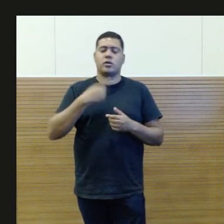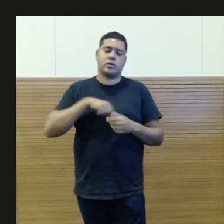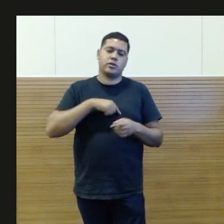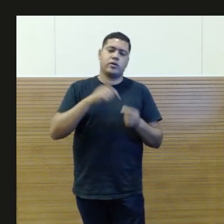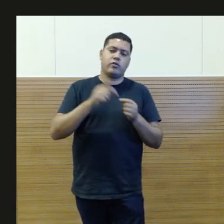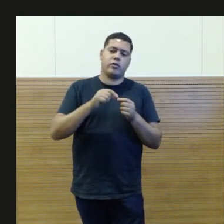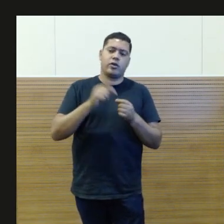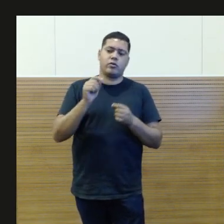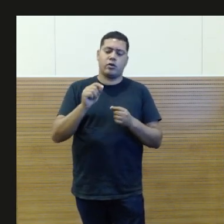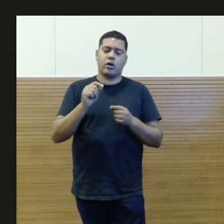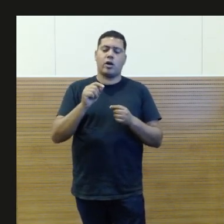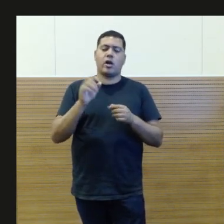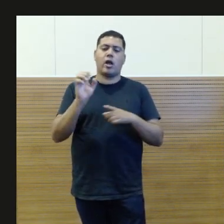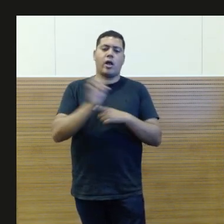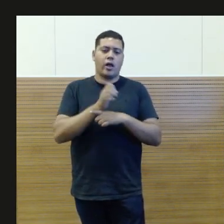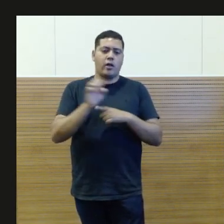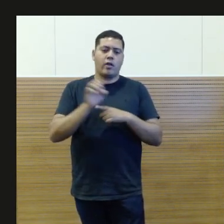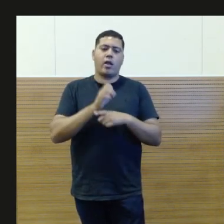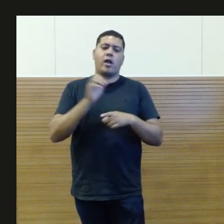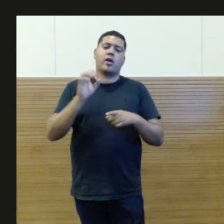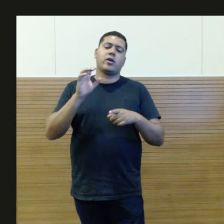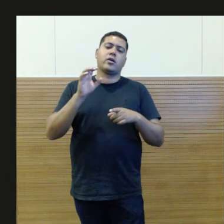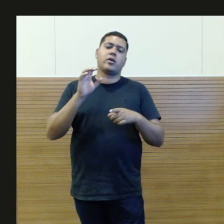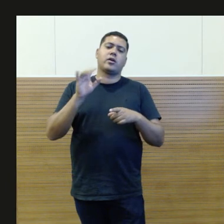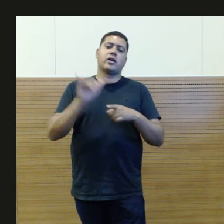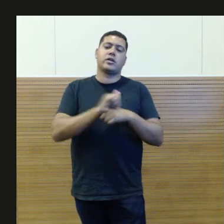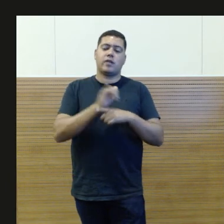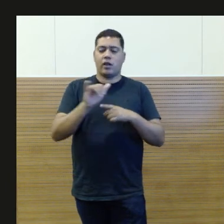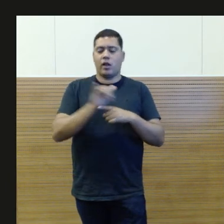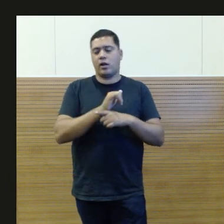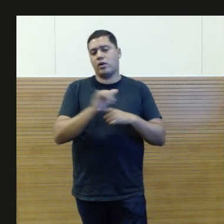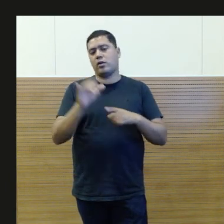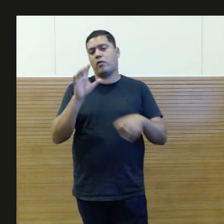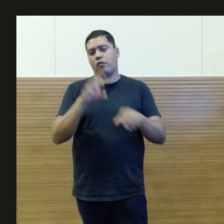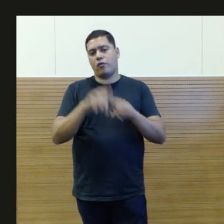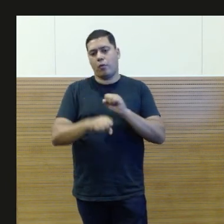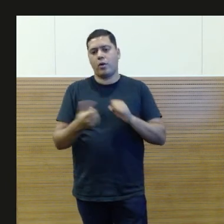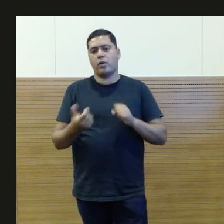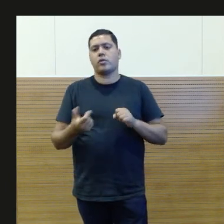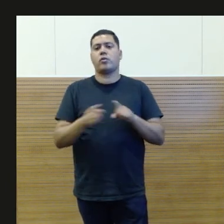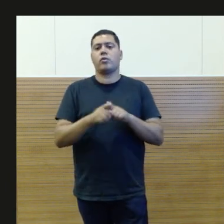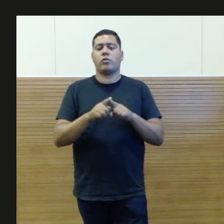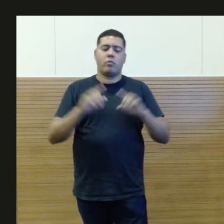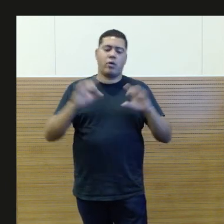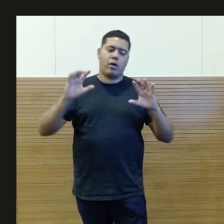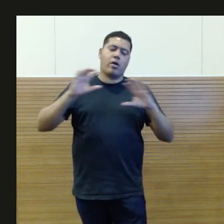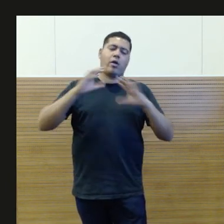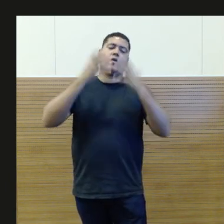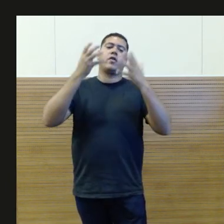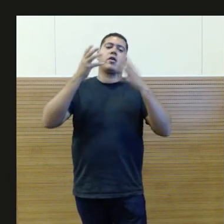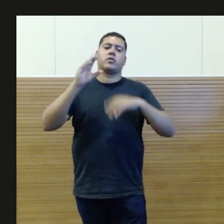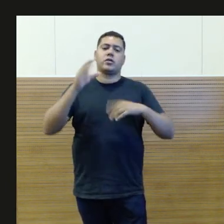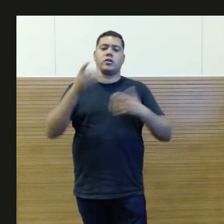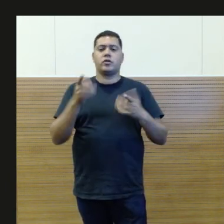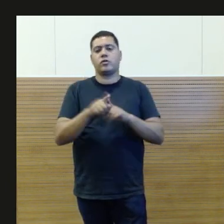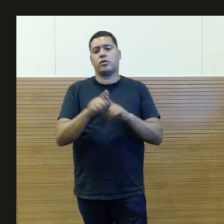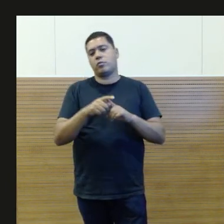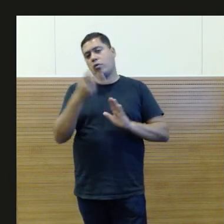To all, I will share my screen, and when I start my presentation,